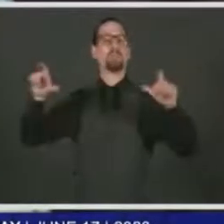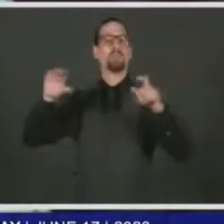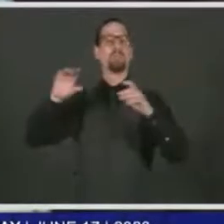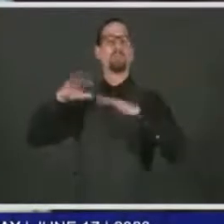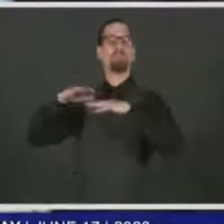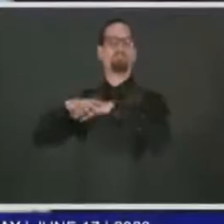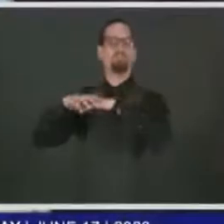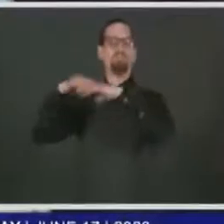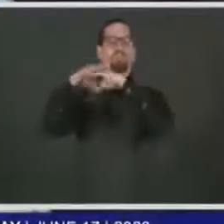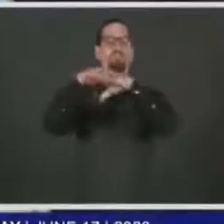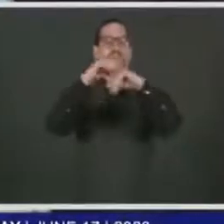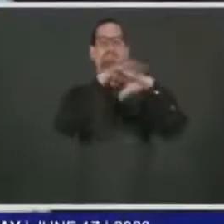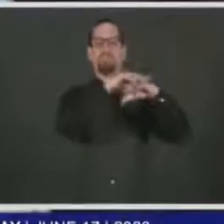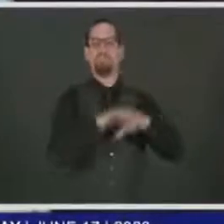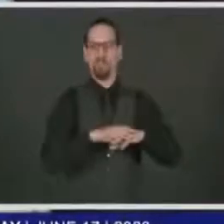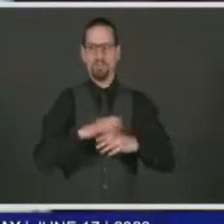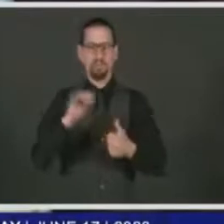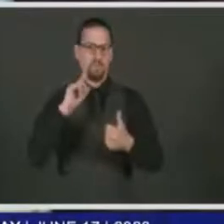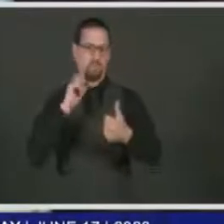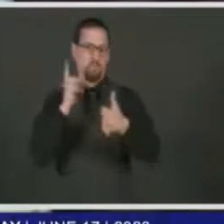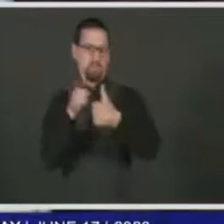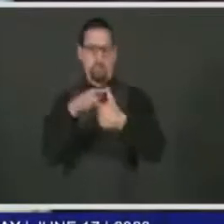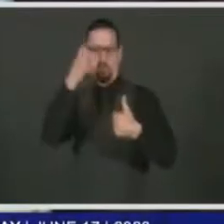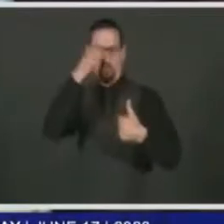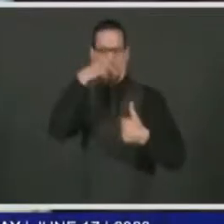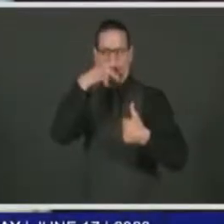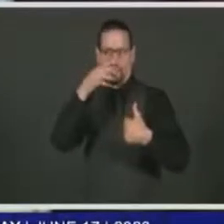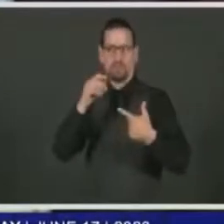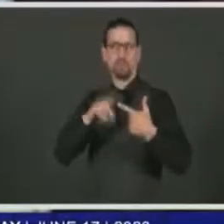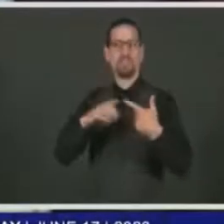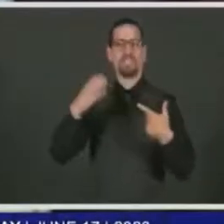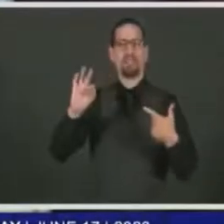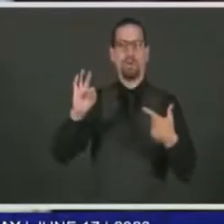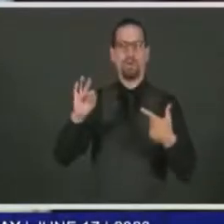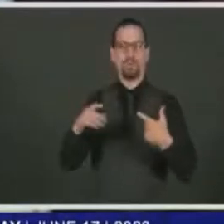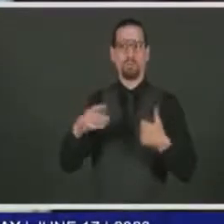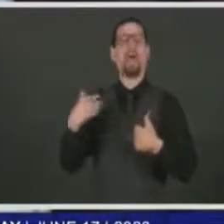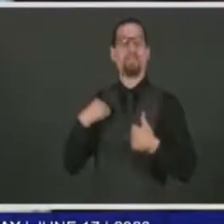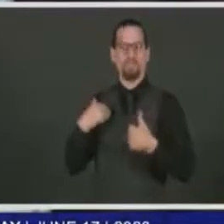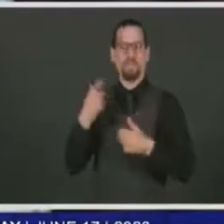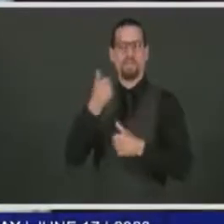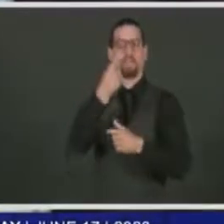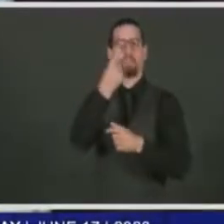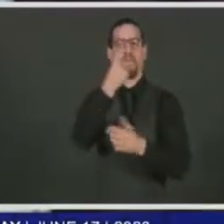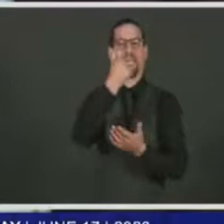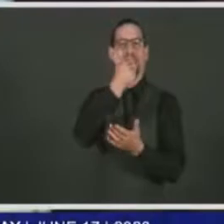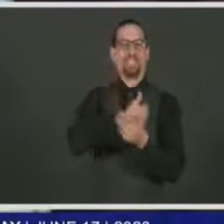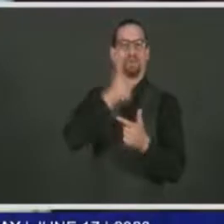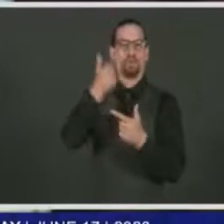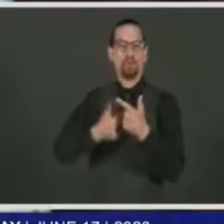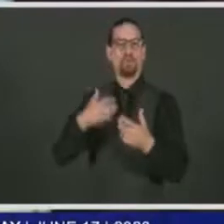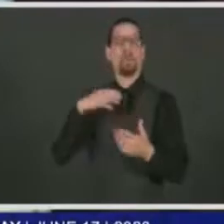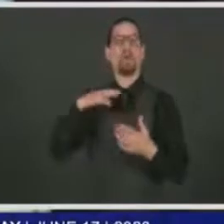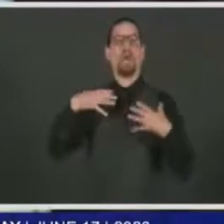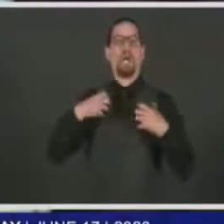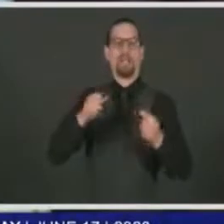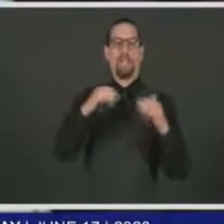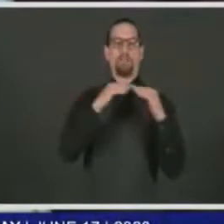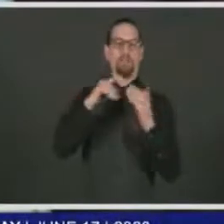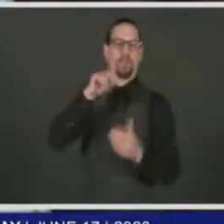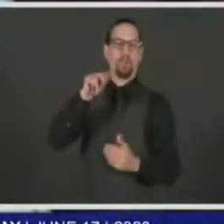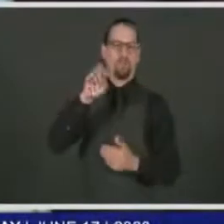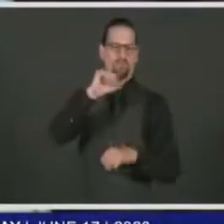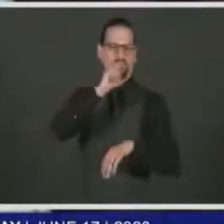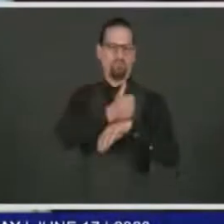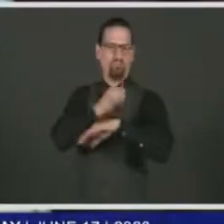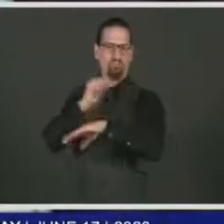Central Falls that has one unified health equity zone. To just explain a little bit further what it's about, Health